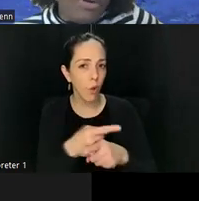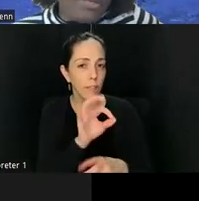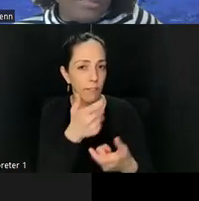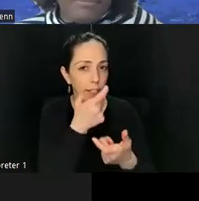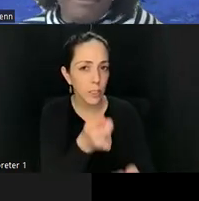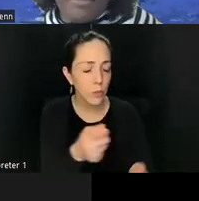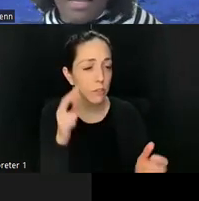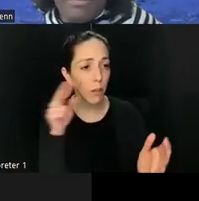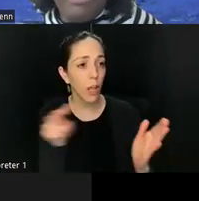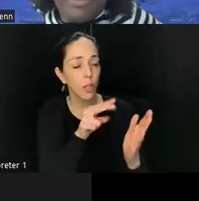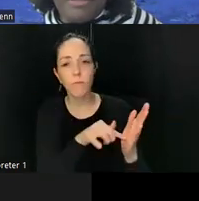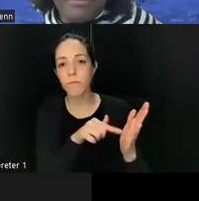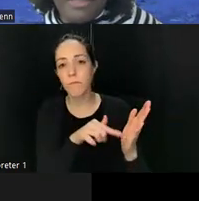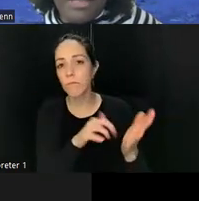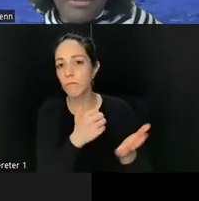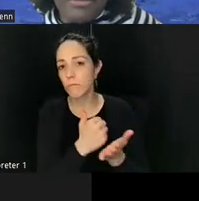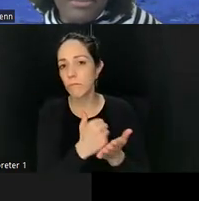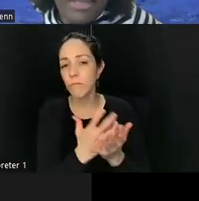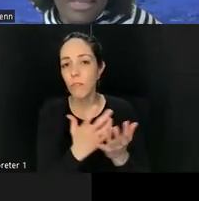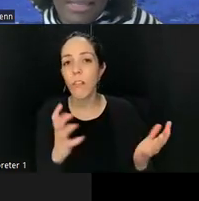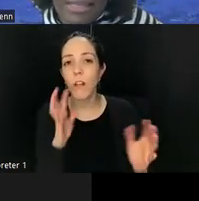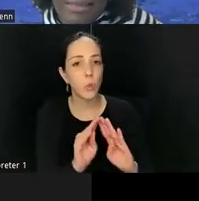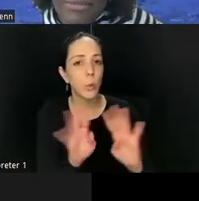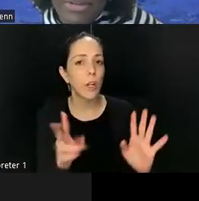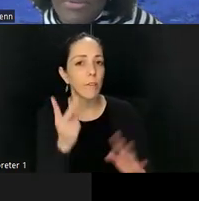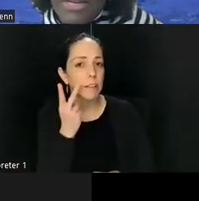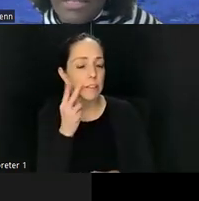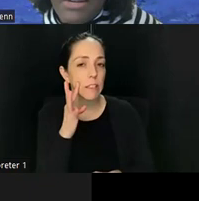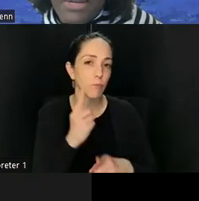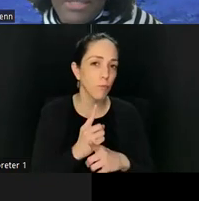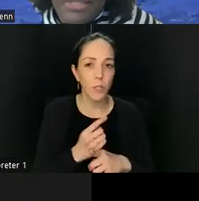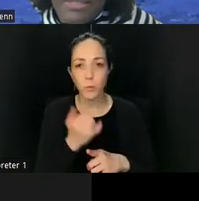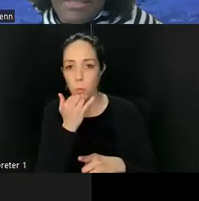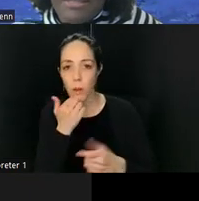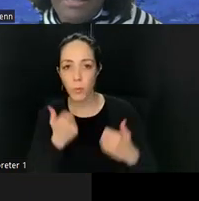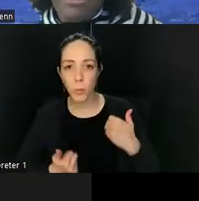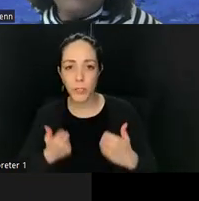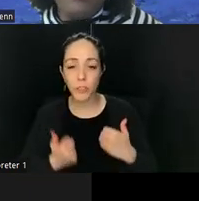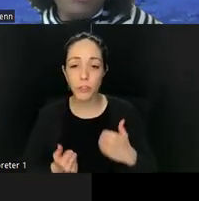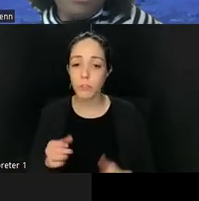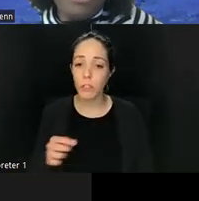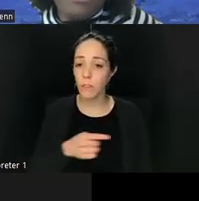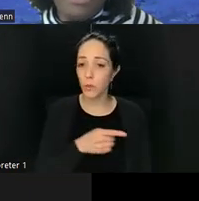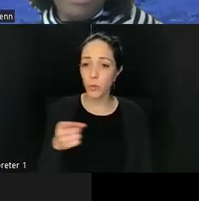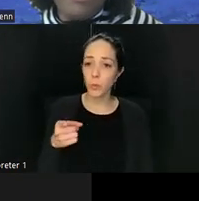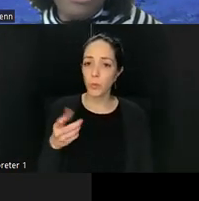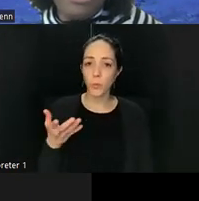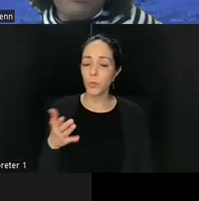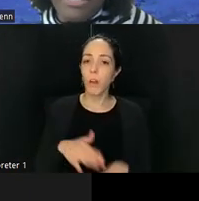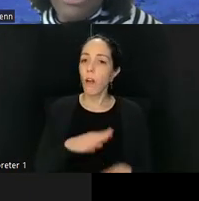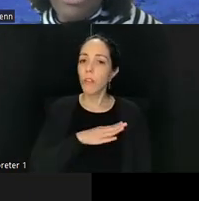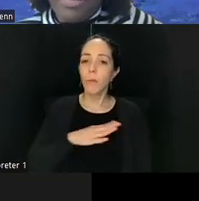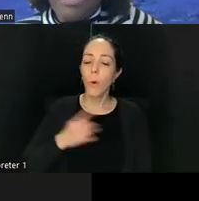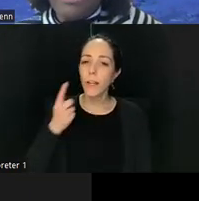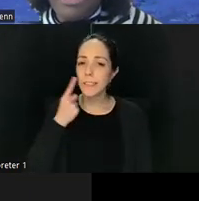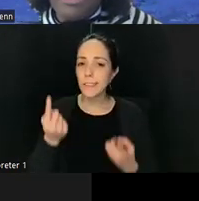it works. So I mean, if anyone has any questions on the board, I think we should just